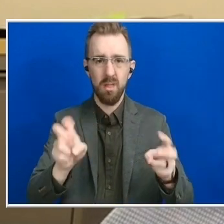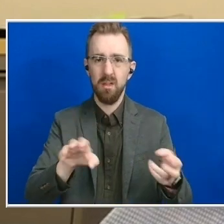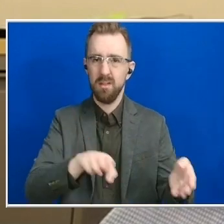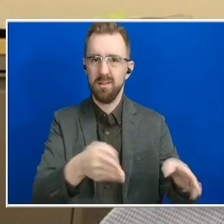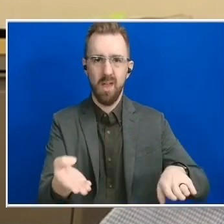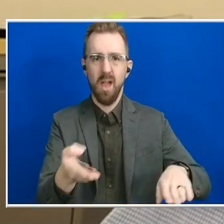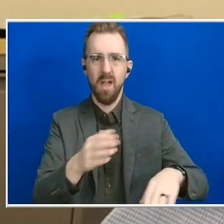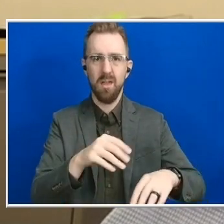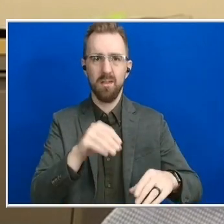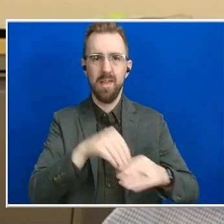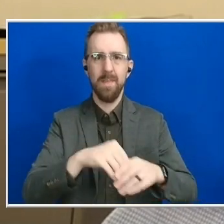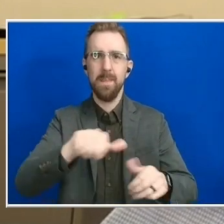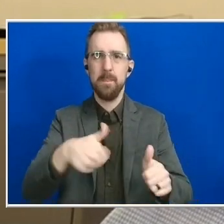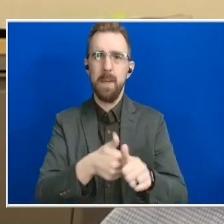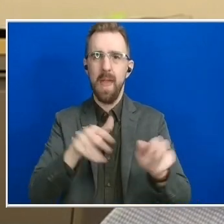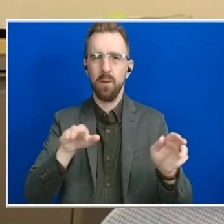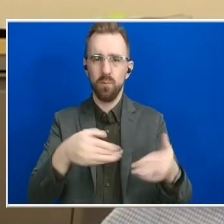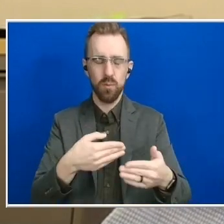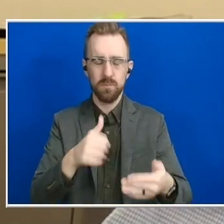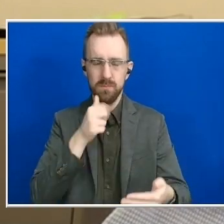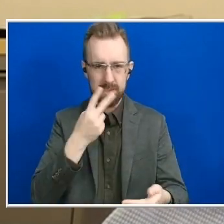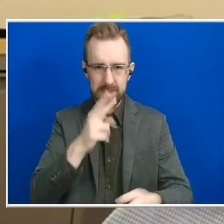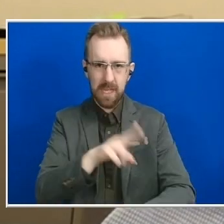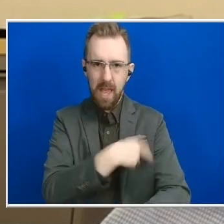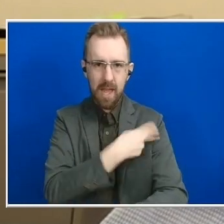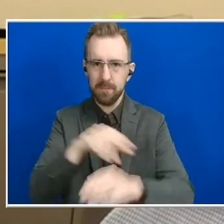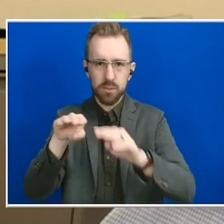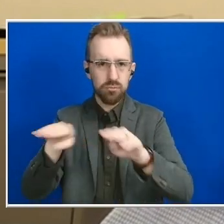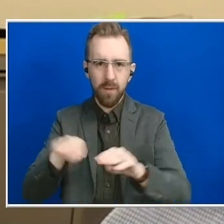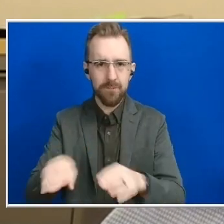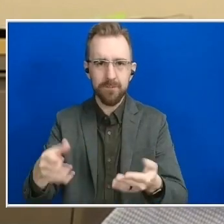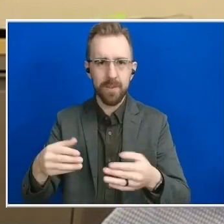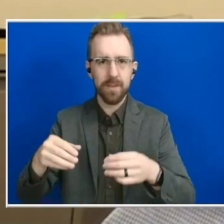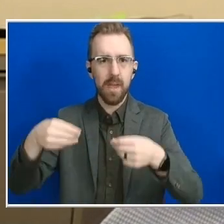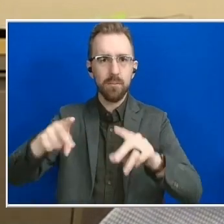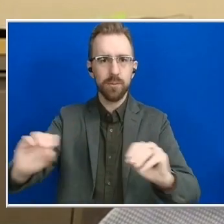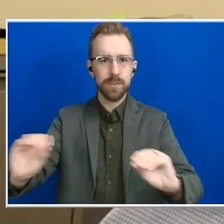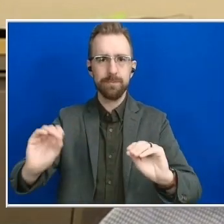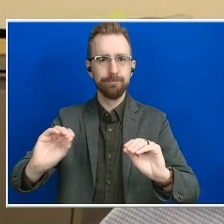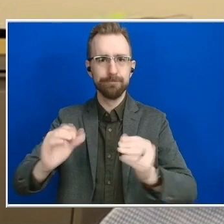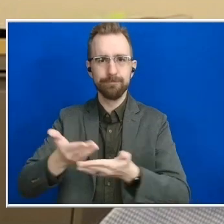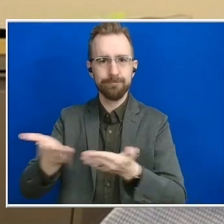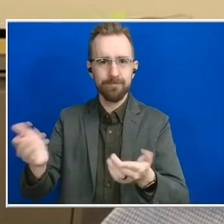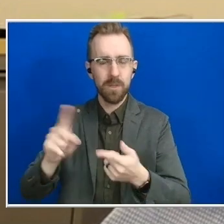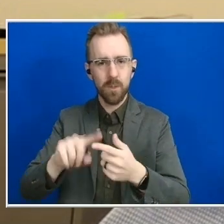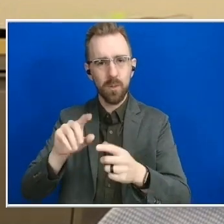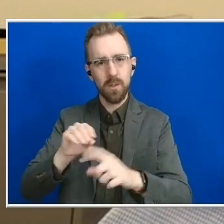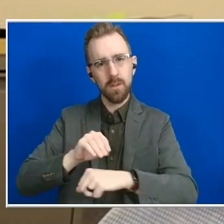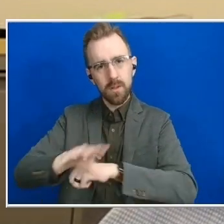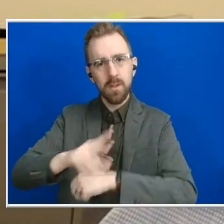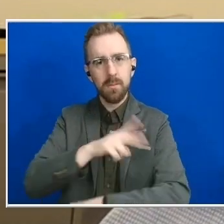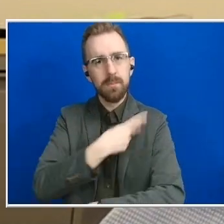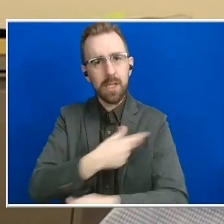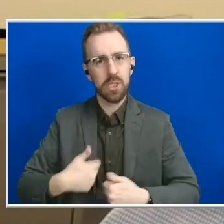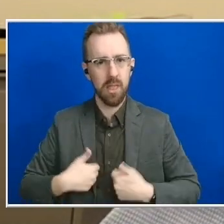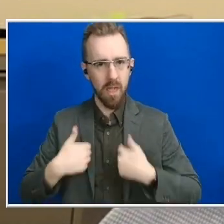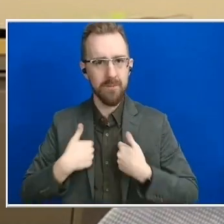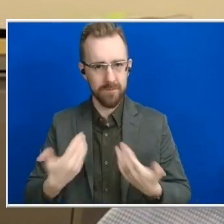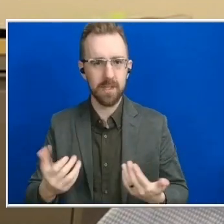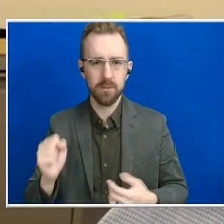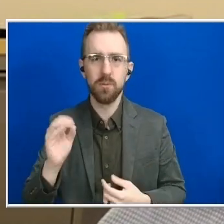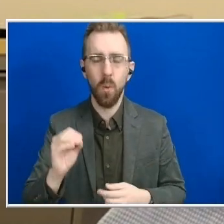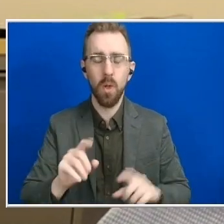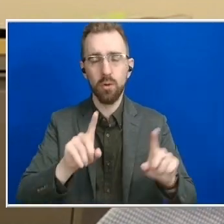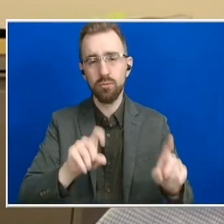back rooms and never sees hospital shelves or the opportunity to impact patients' lives. So trial enrollment